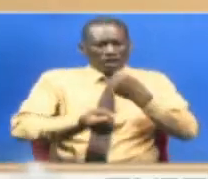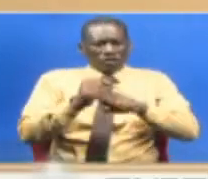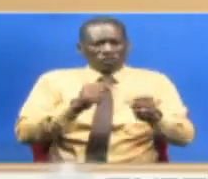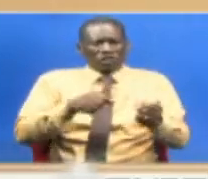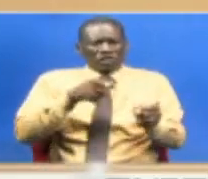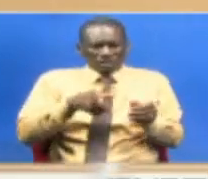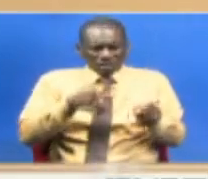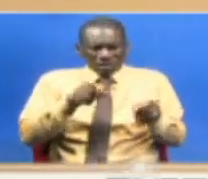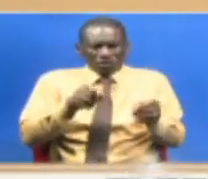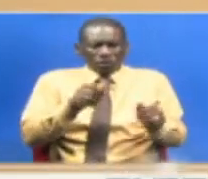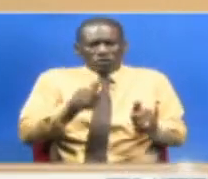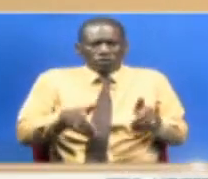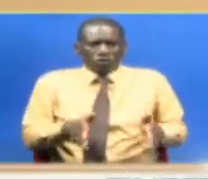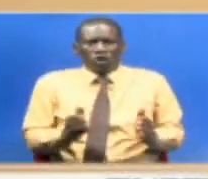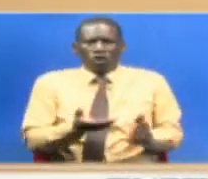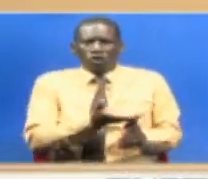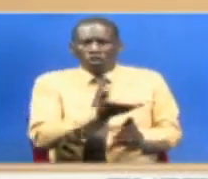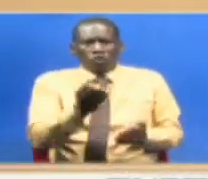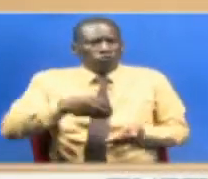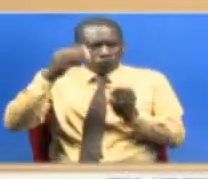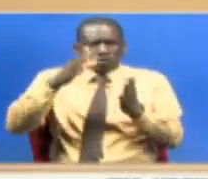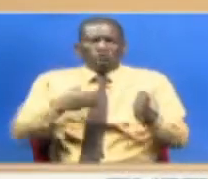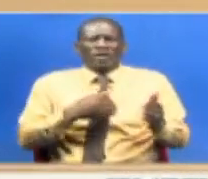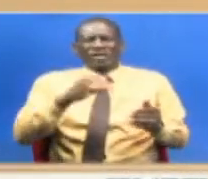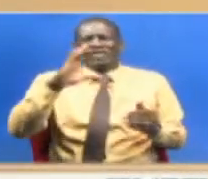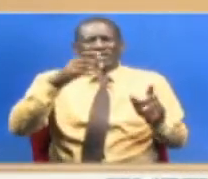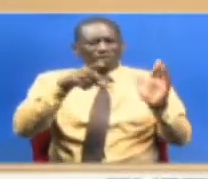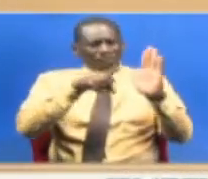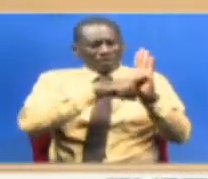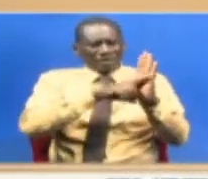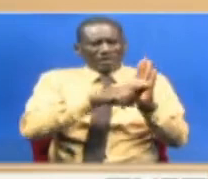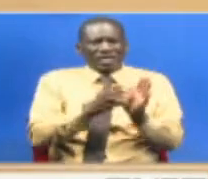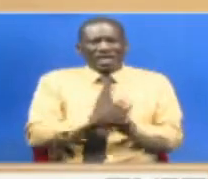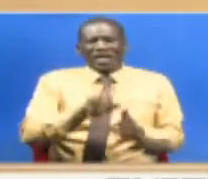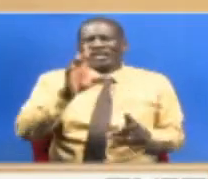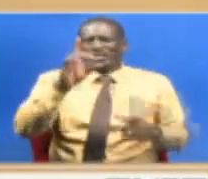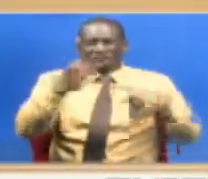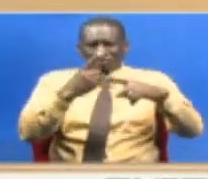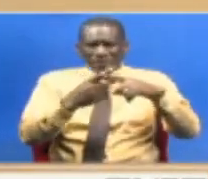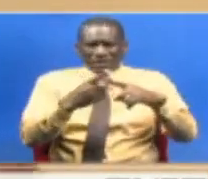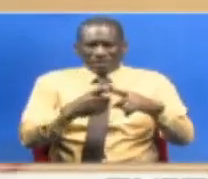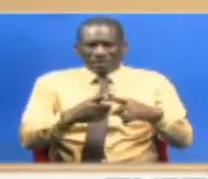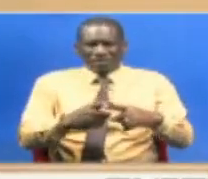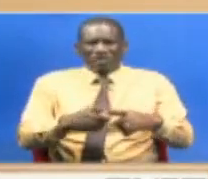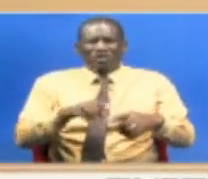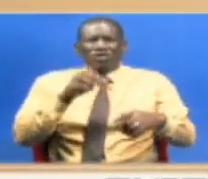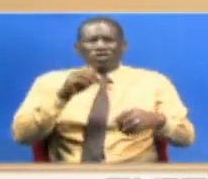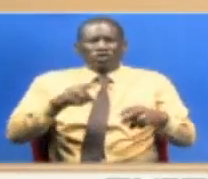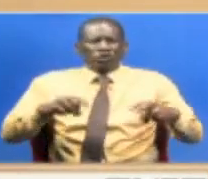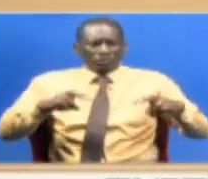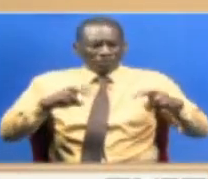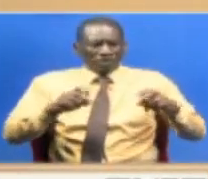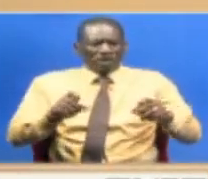way, that those fellows who have C- and the D+ can be re-examined by